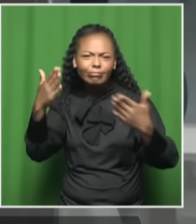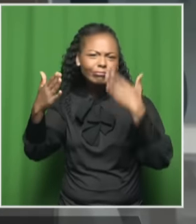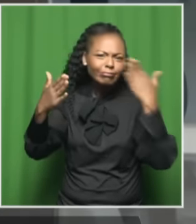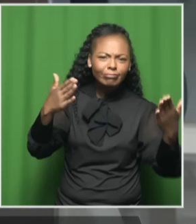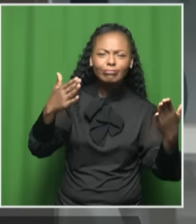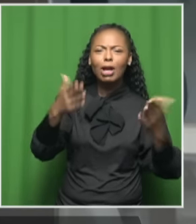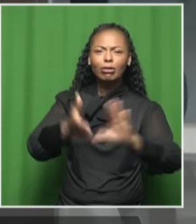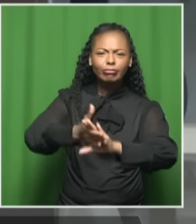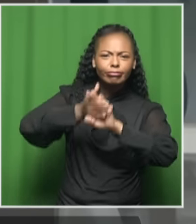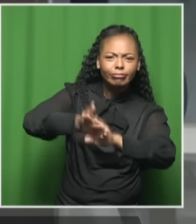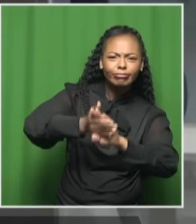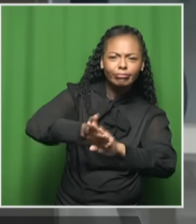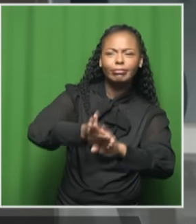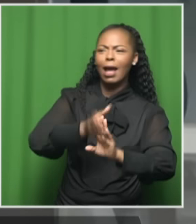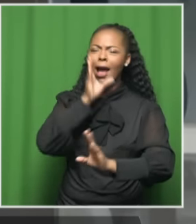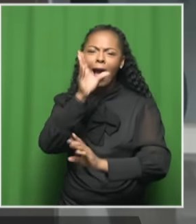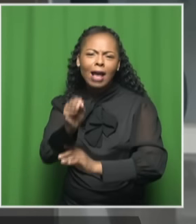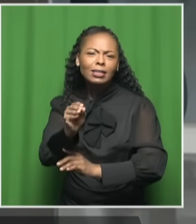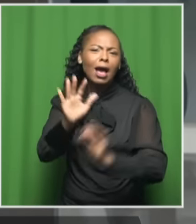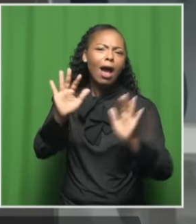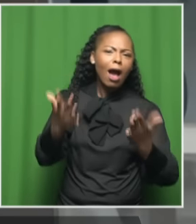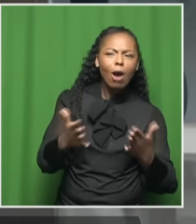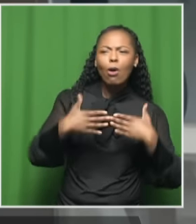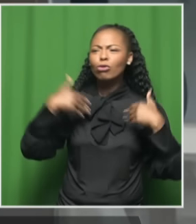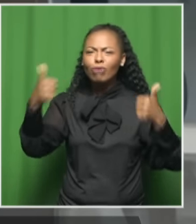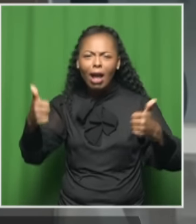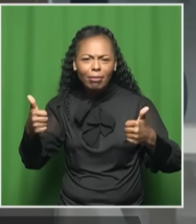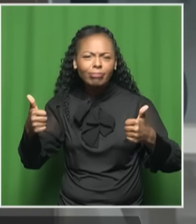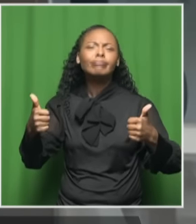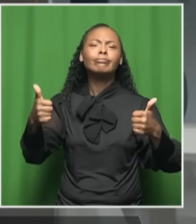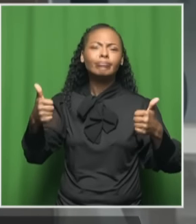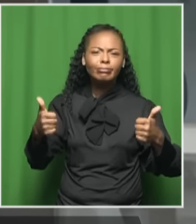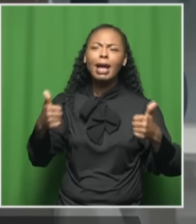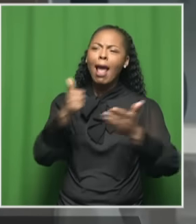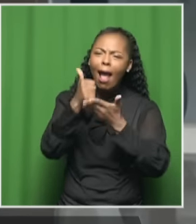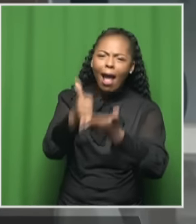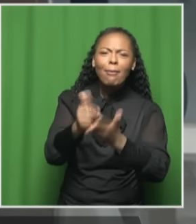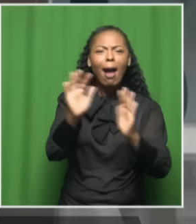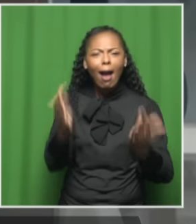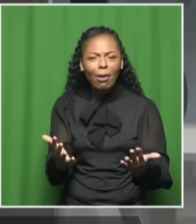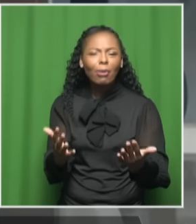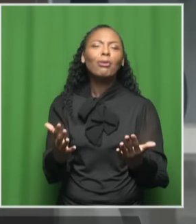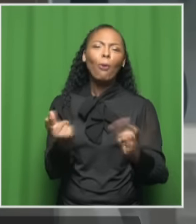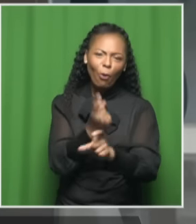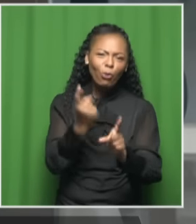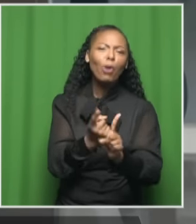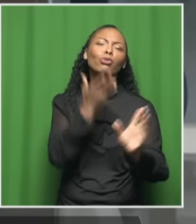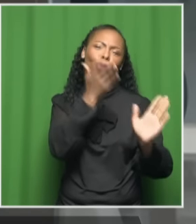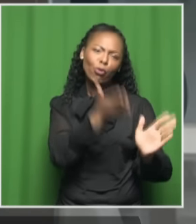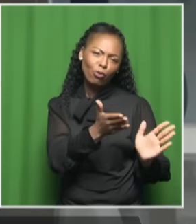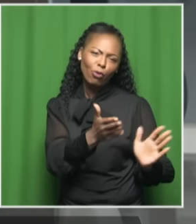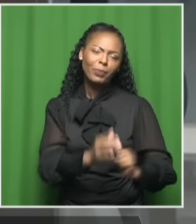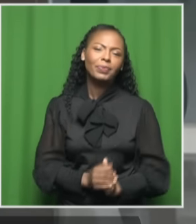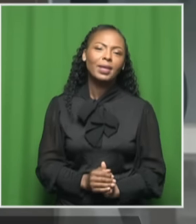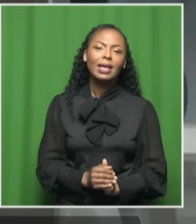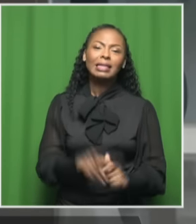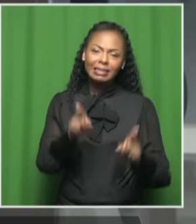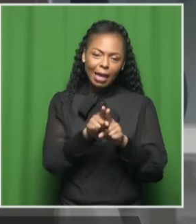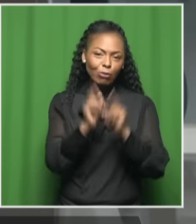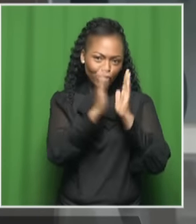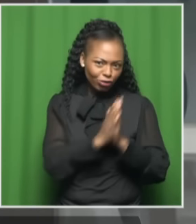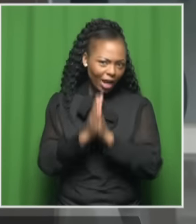shake your hand, to ask where you're from, how are you doing, how can he help you? So even in church, when he has a moment, he would pause